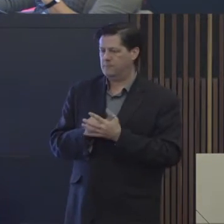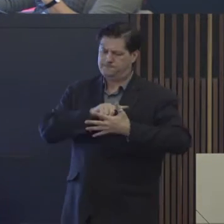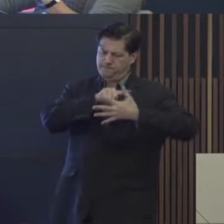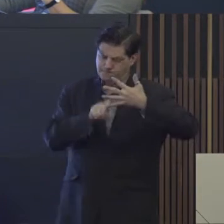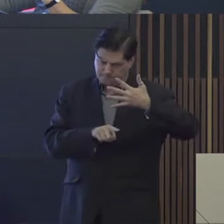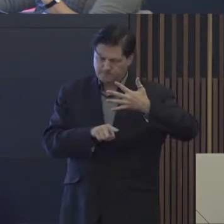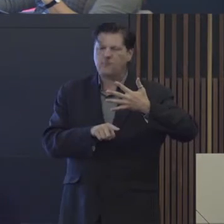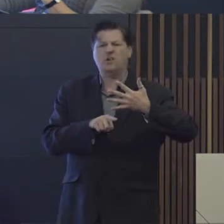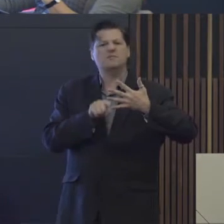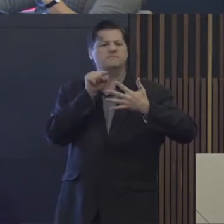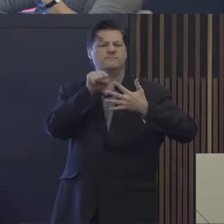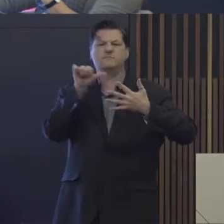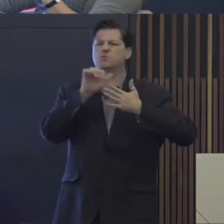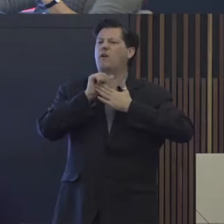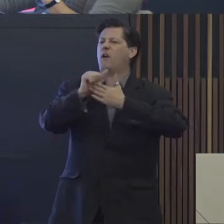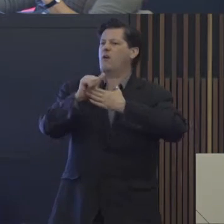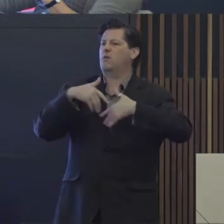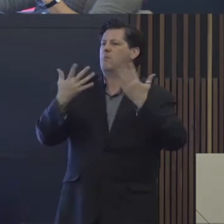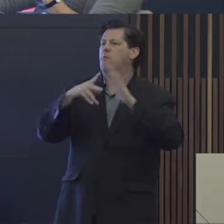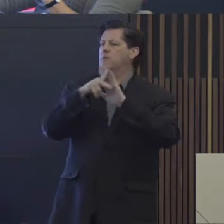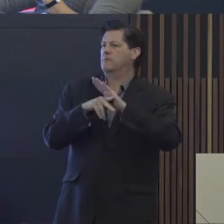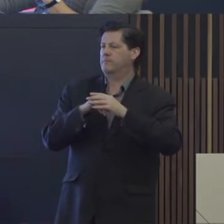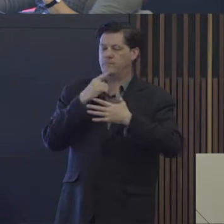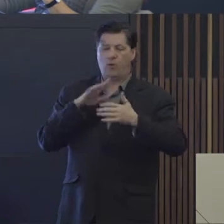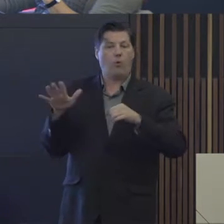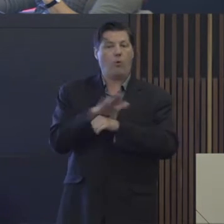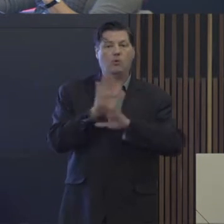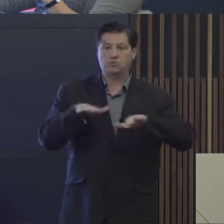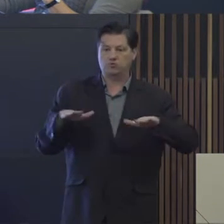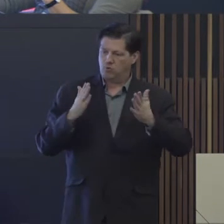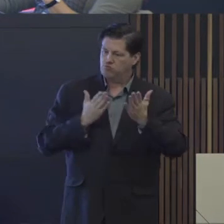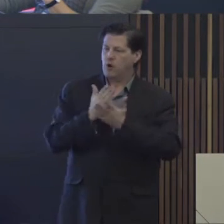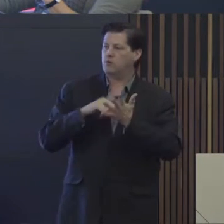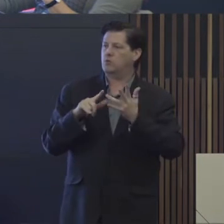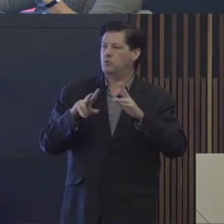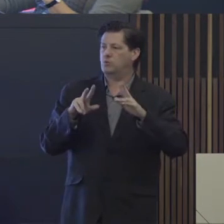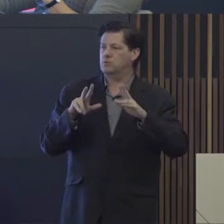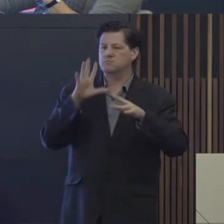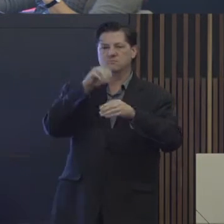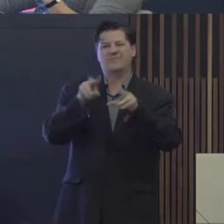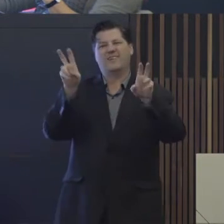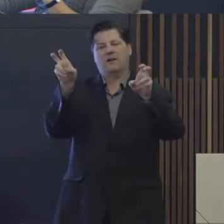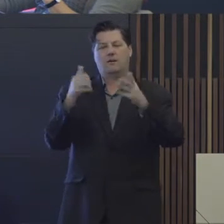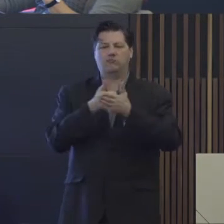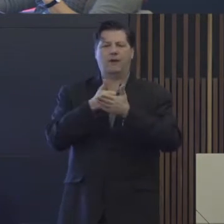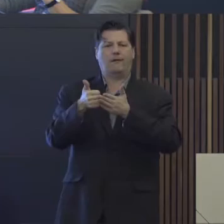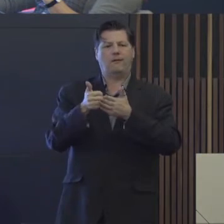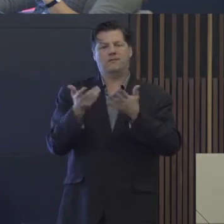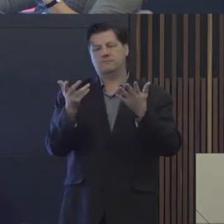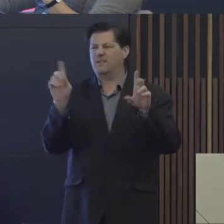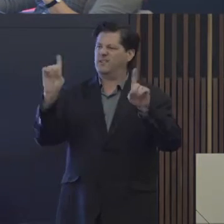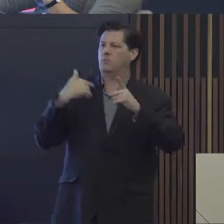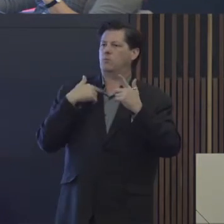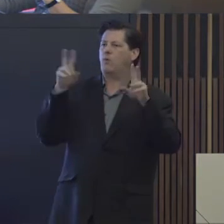the policy and practice in 1982, all children have the right to attend what was called a regular school, but what we would call the mainstream